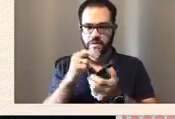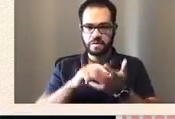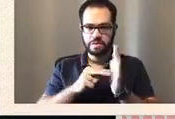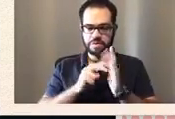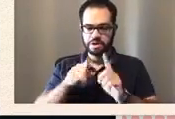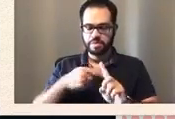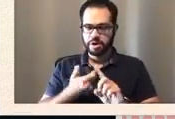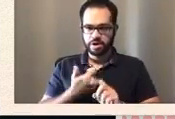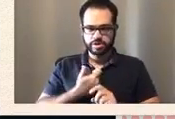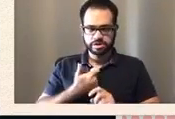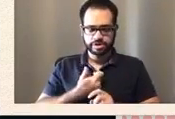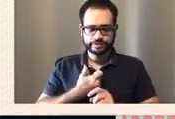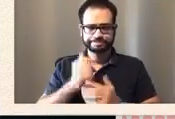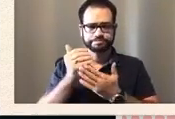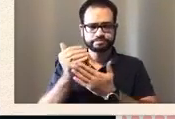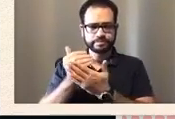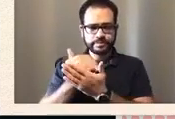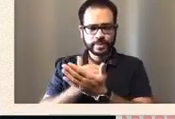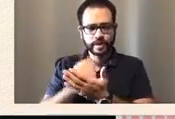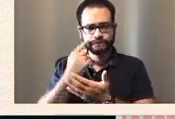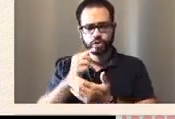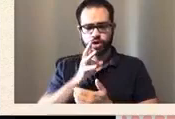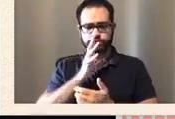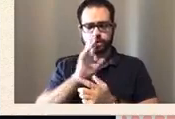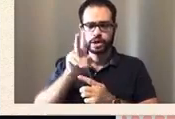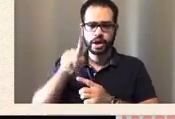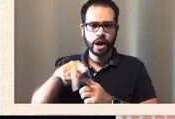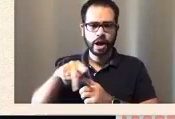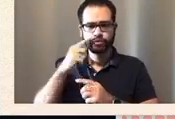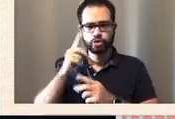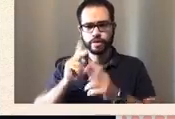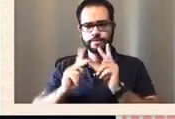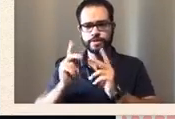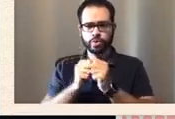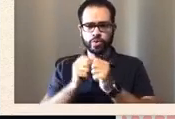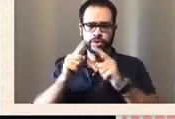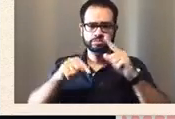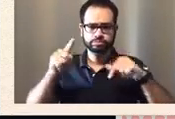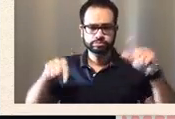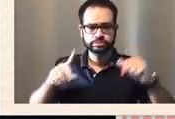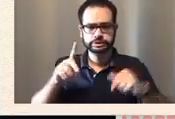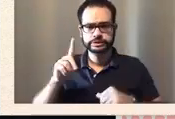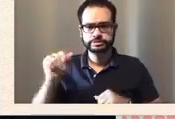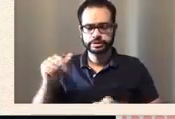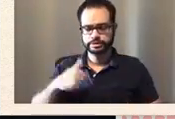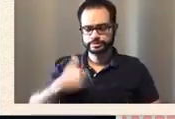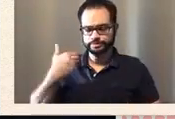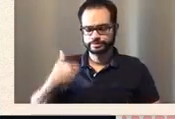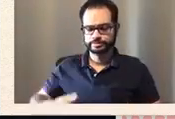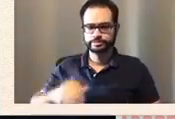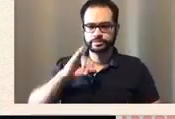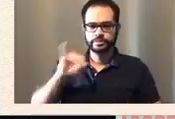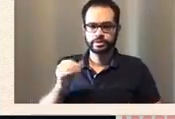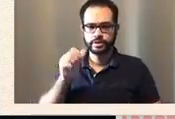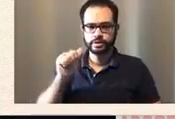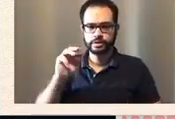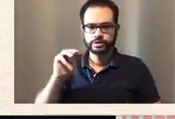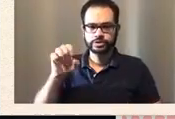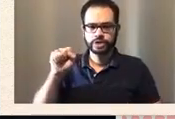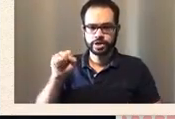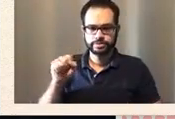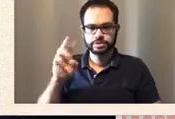people with various and differing disabilities. My name is James Williams, and I will be hosting this